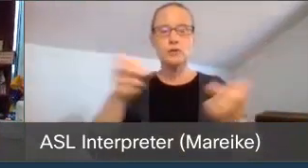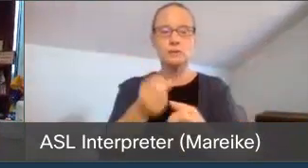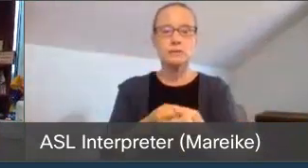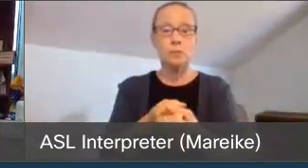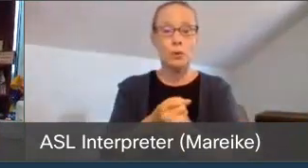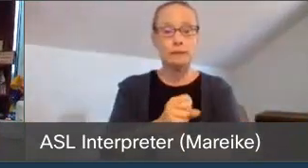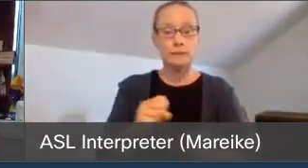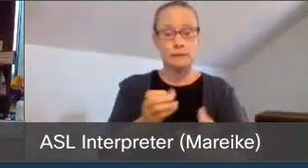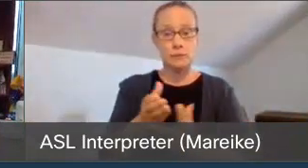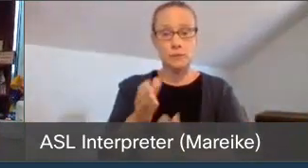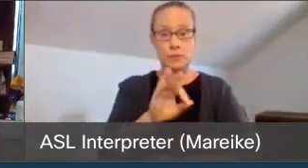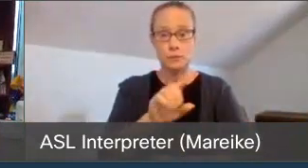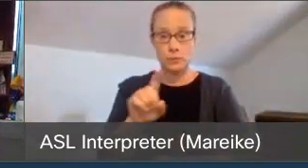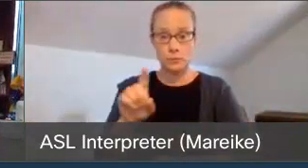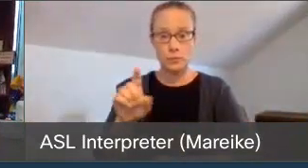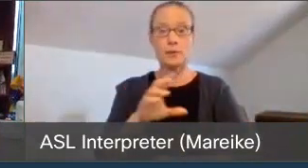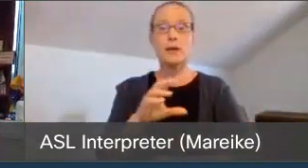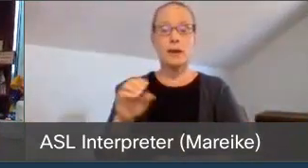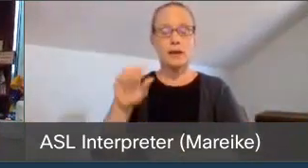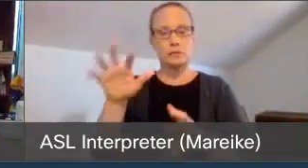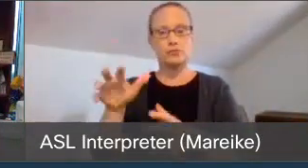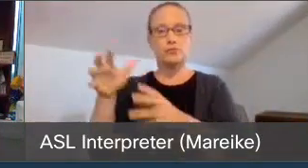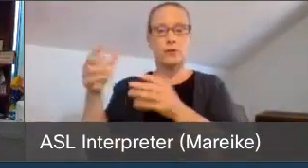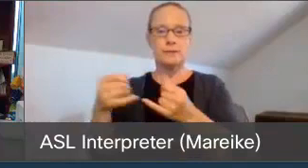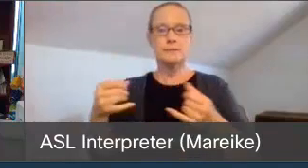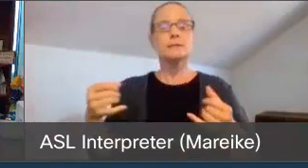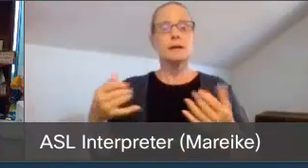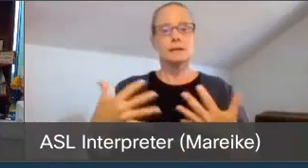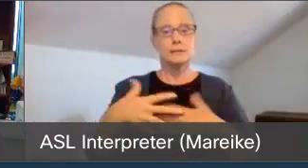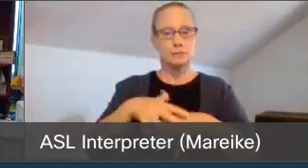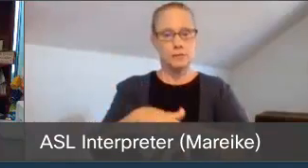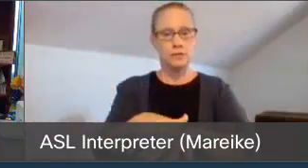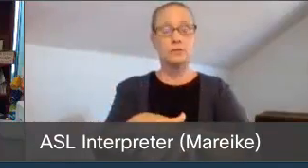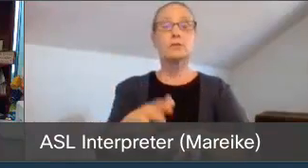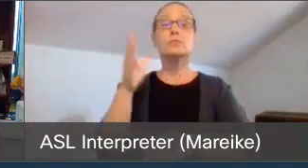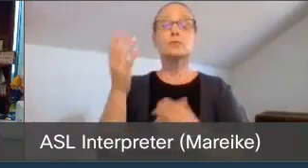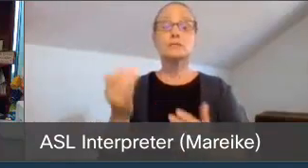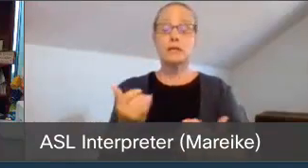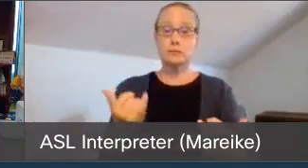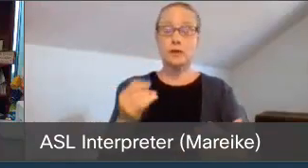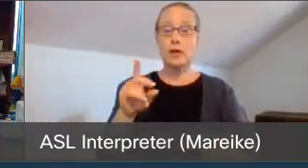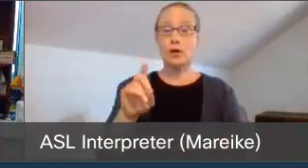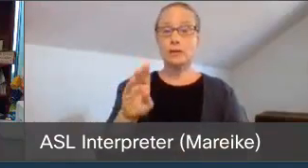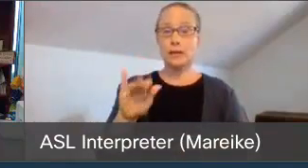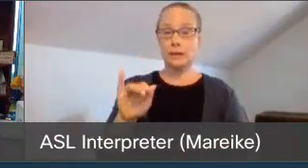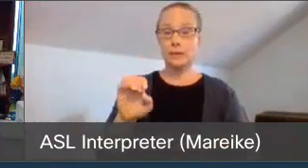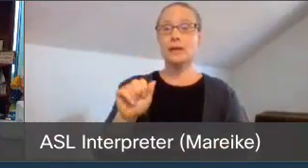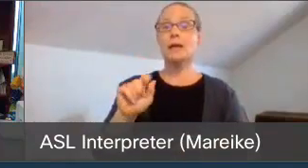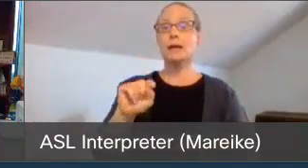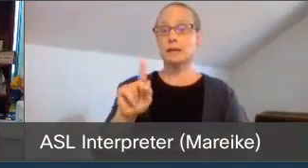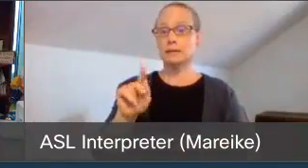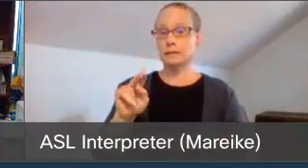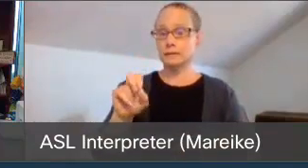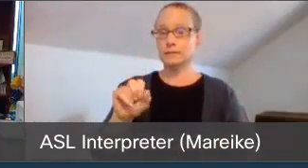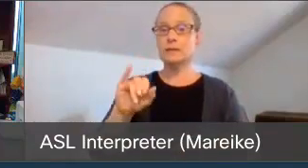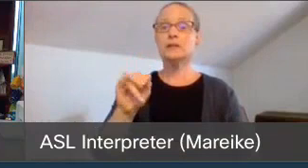Through 911 and Crisis Line Integration. The presenters today are Debbie Aikens, Jennifer Battle,